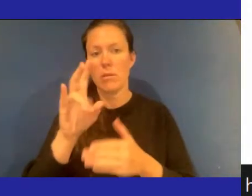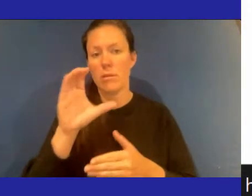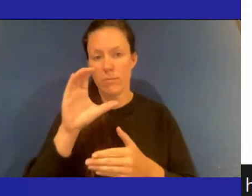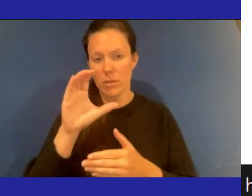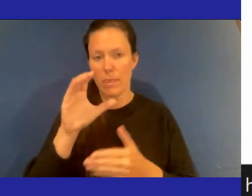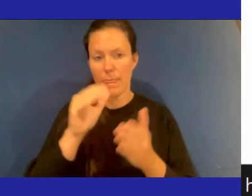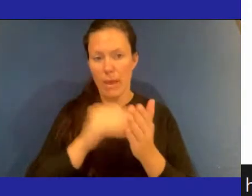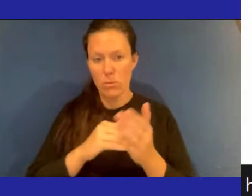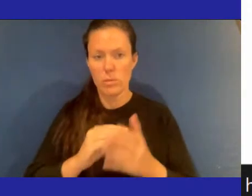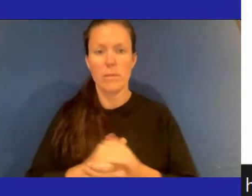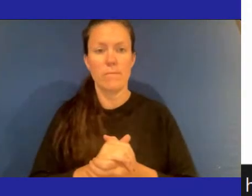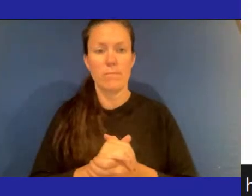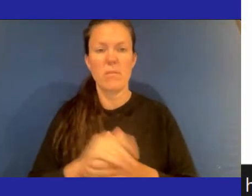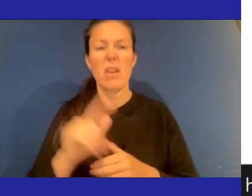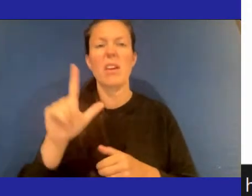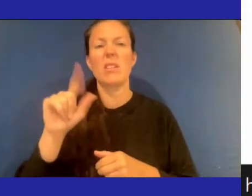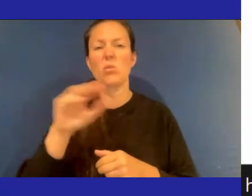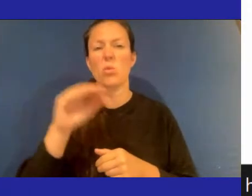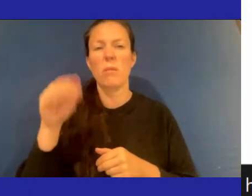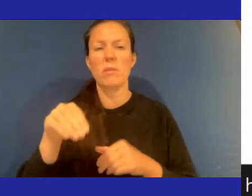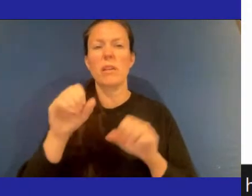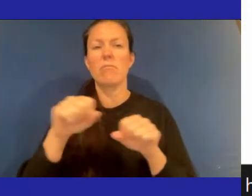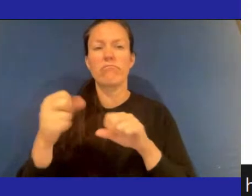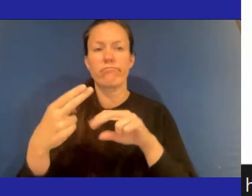$18,700,000 with a 20% contingency of